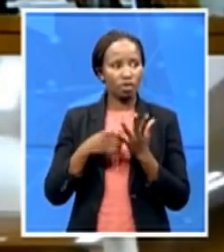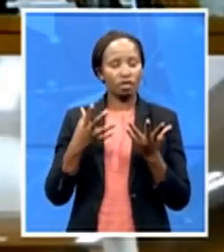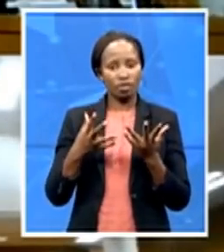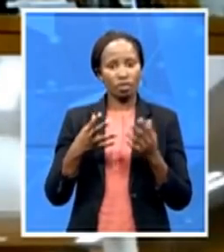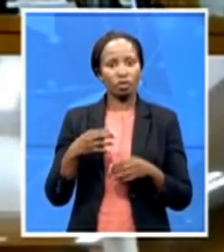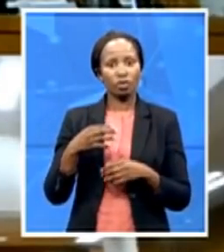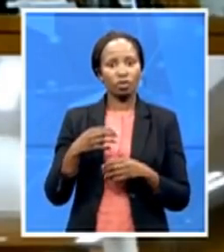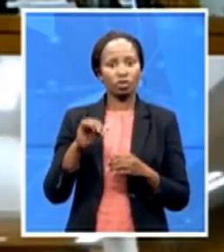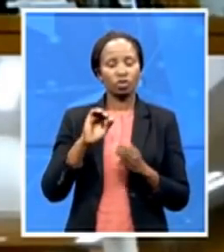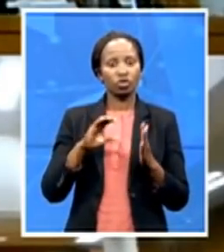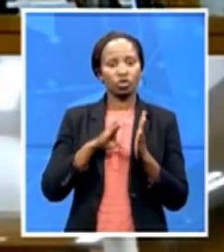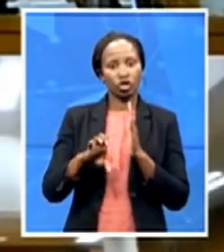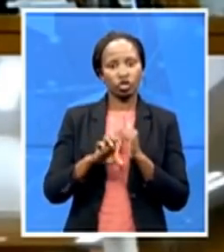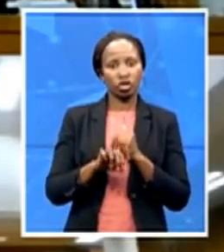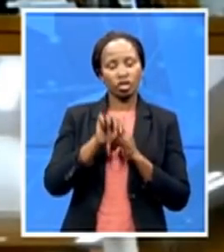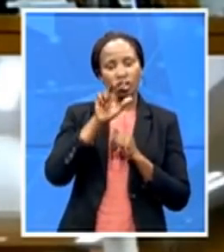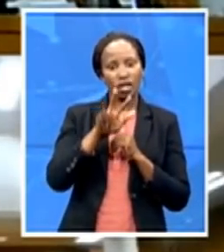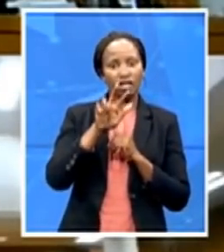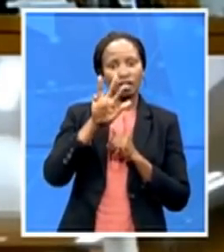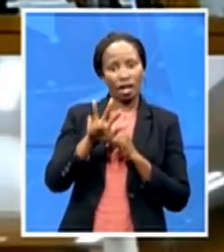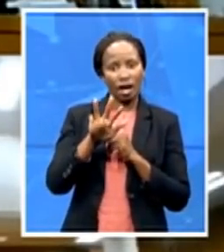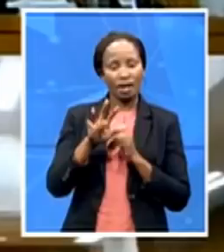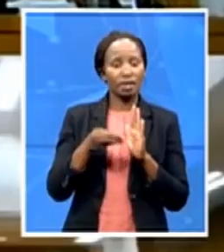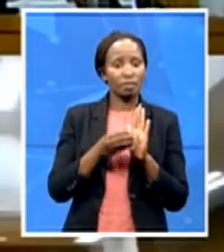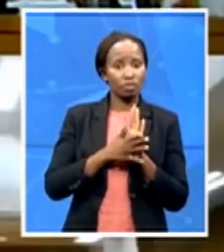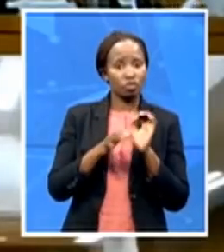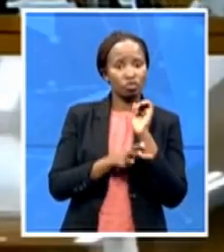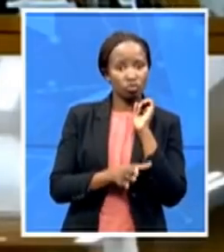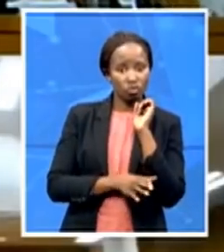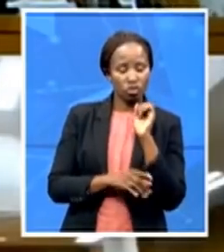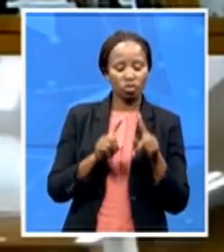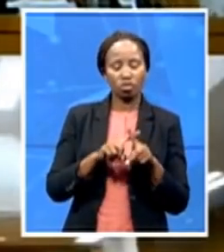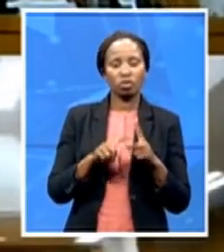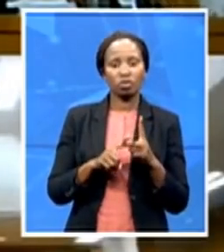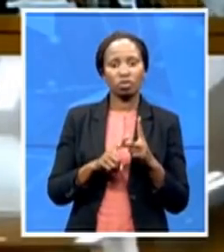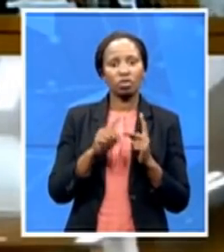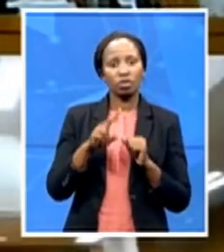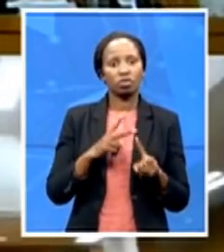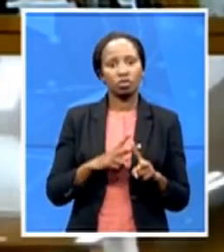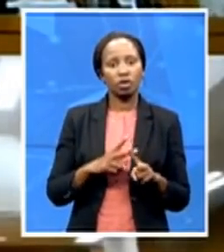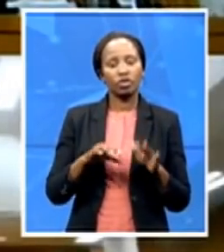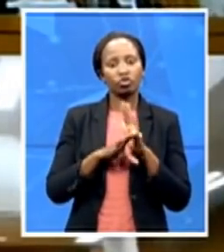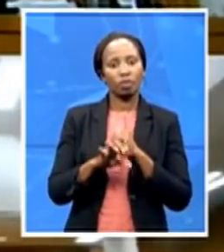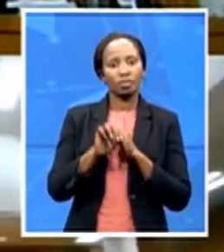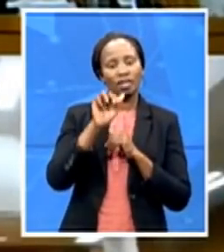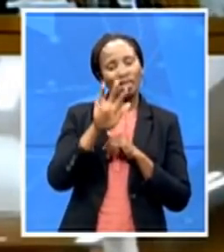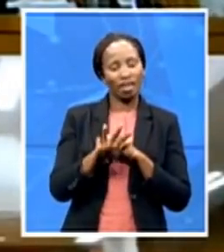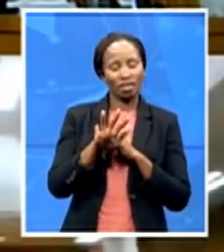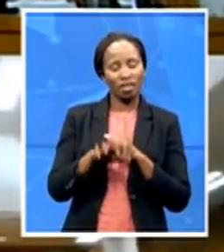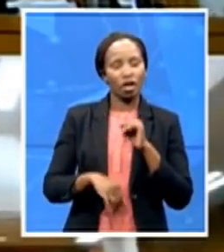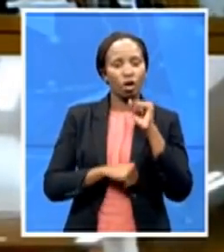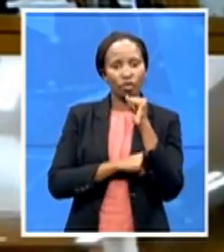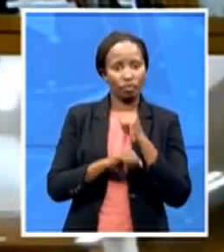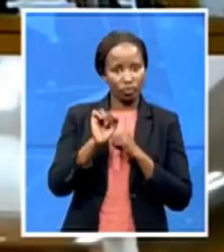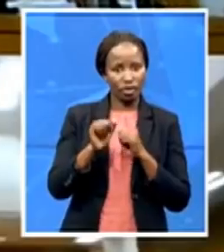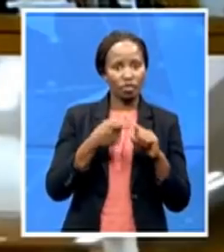and the requirements for the impeachment of the holder of a Chapter 9 office in section 194. We deal